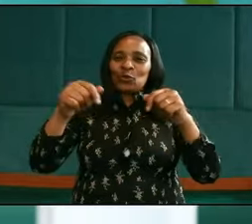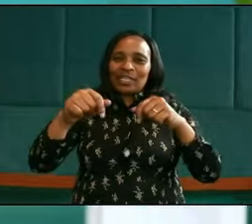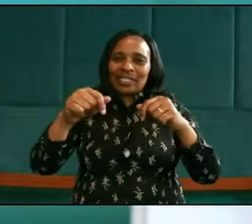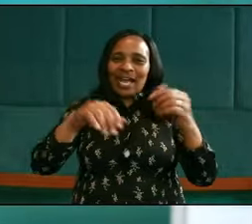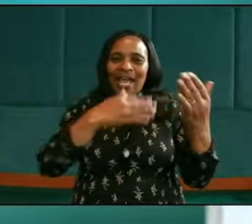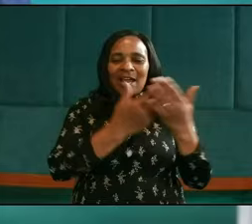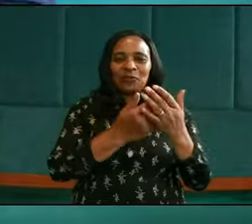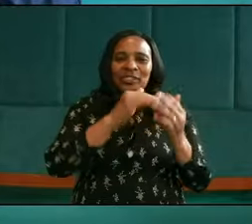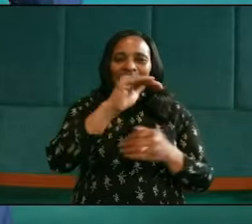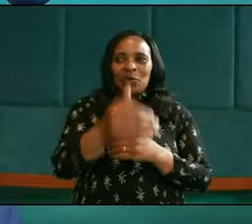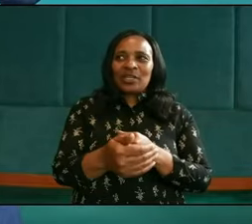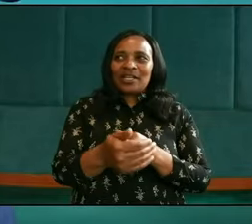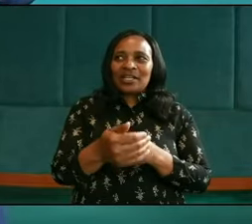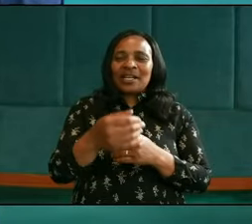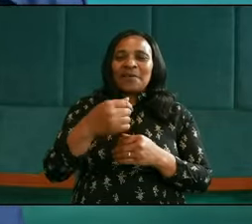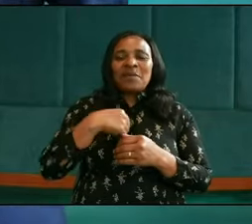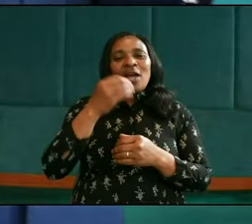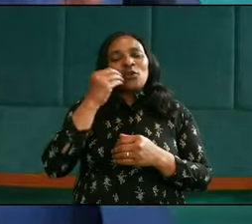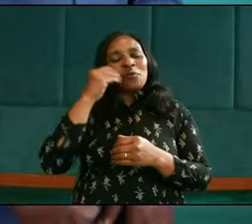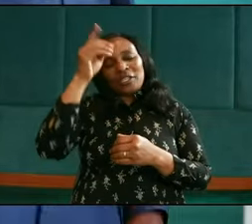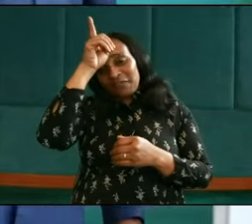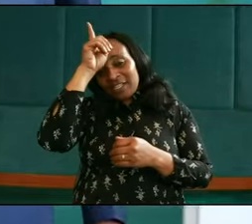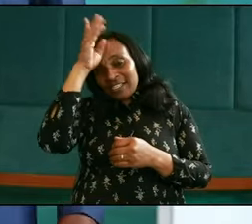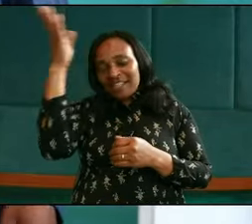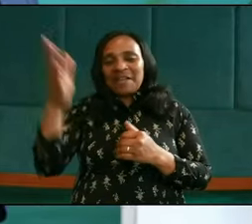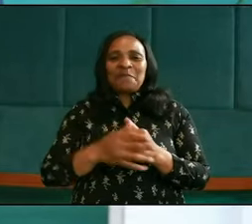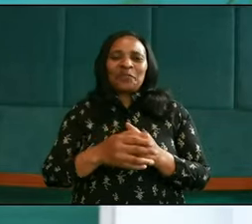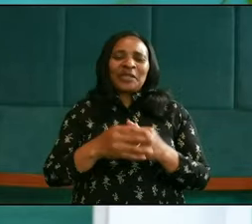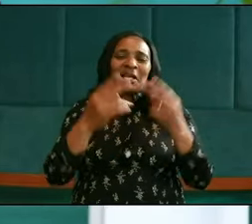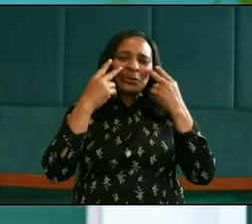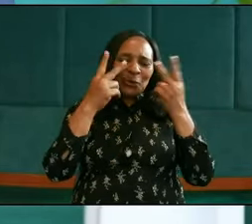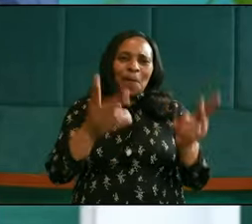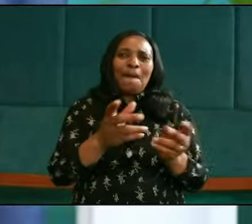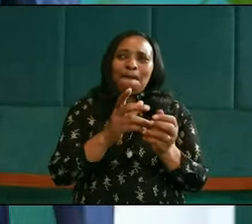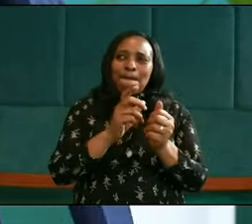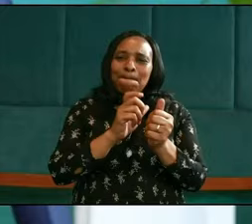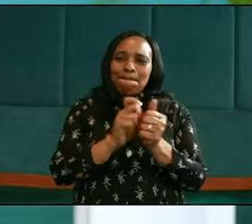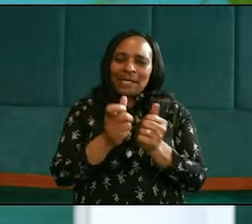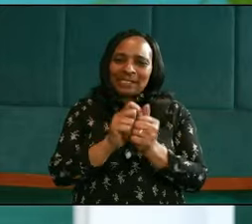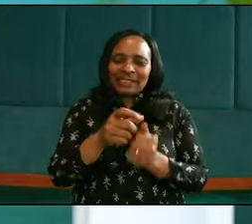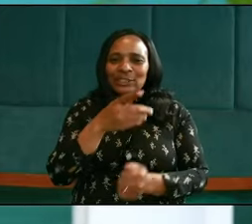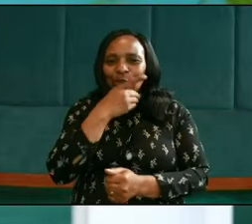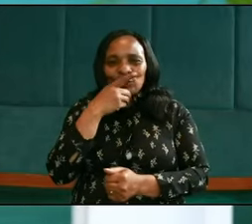town. I was at home and I saw maize is drying up.